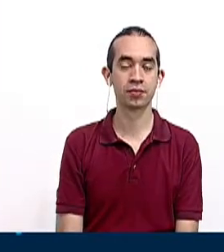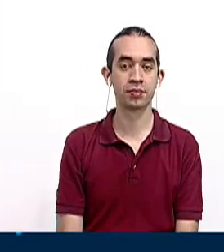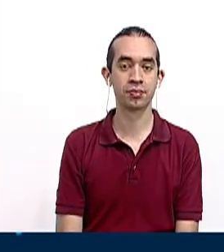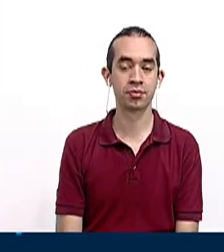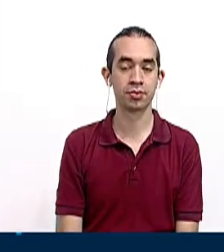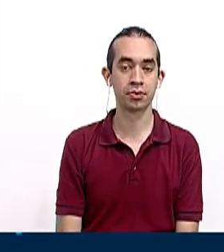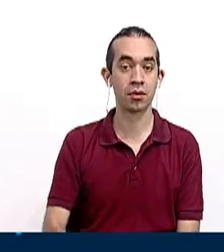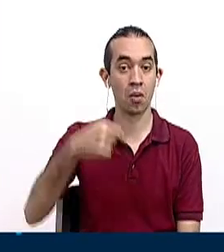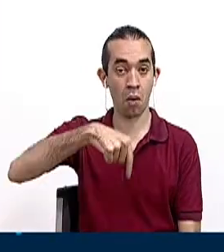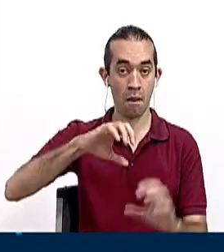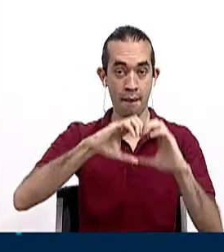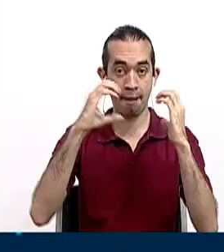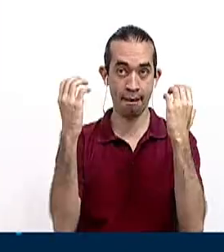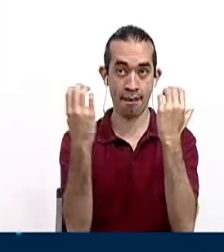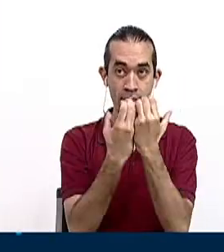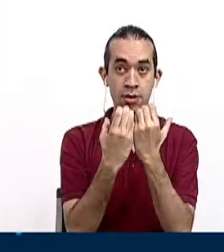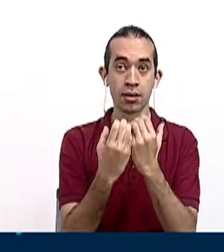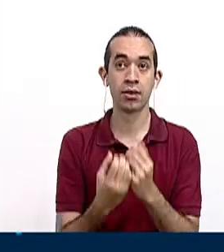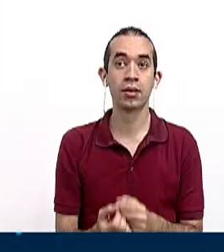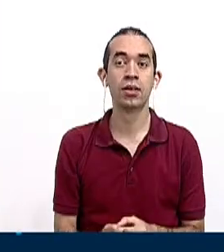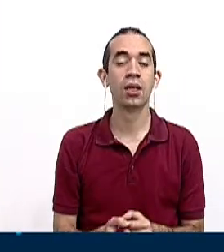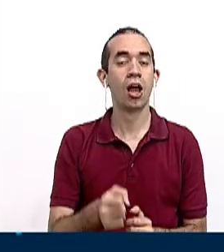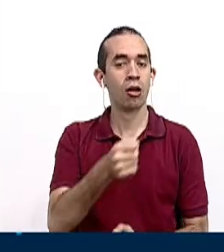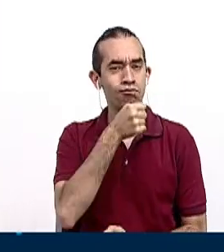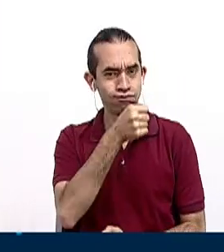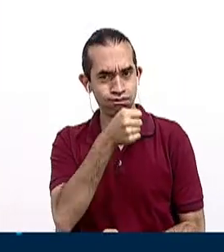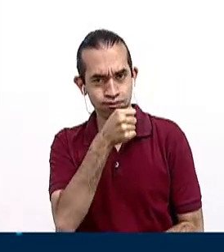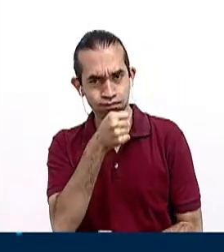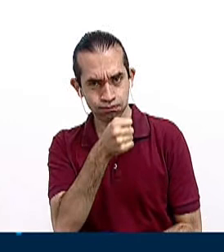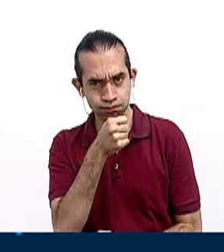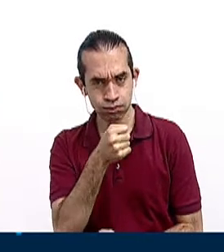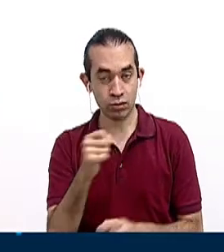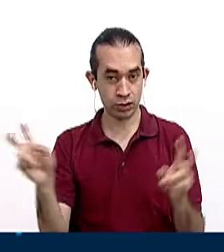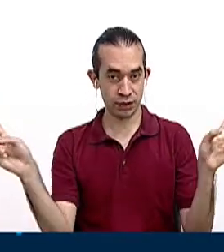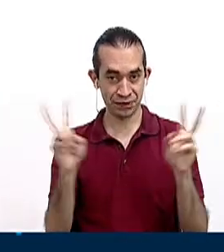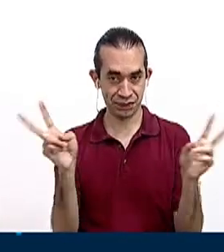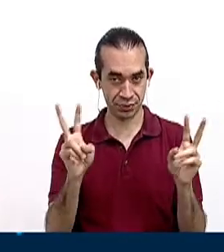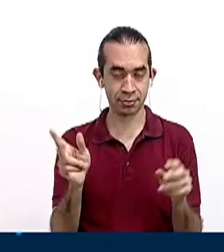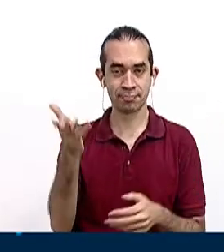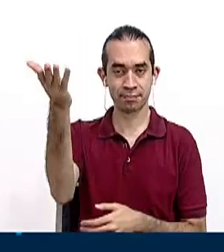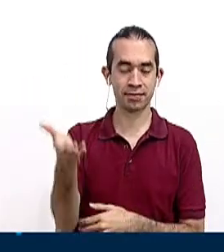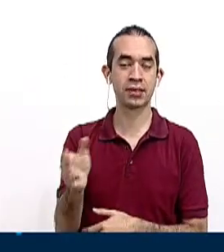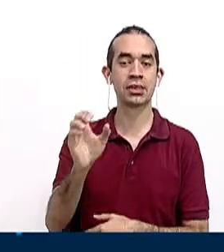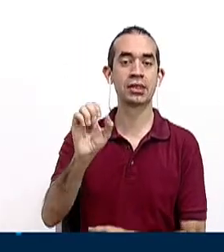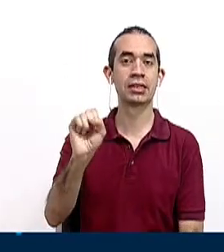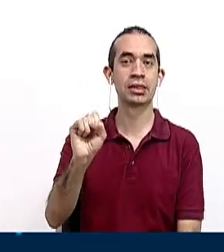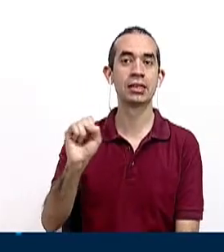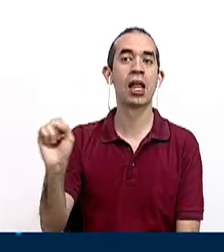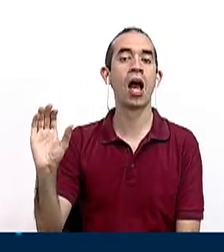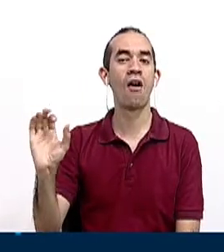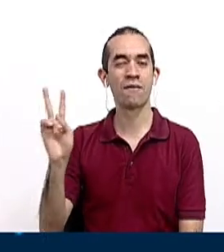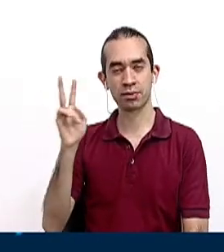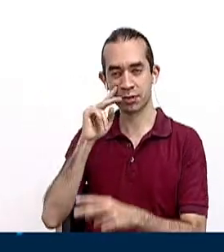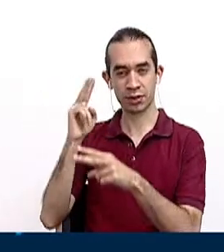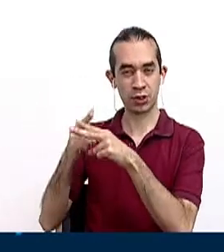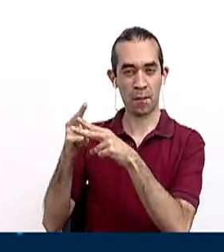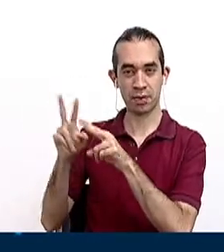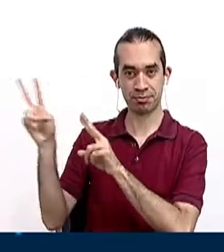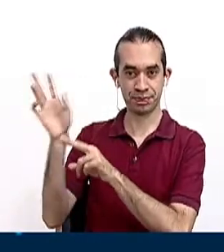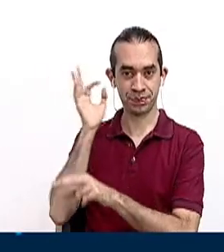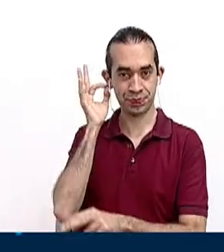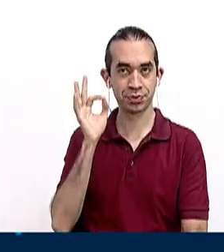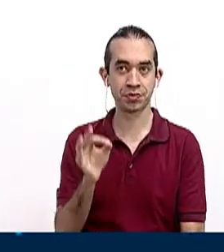today's class, we're going to discriminate the main points from a broadcast report on Sandra Kaufman. And we're going